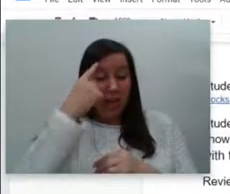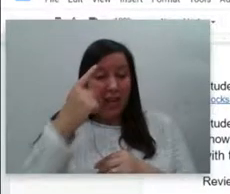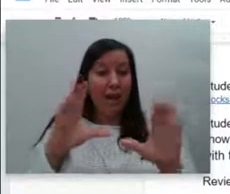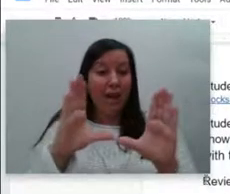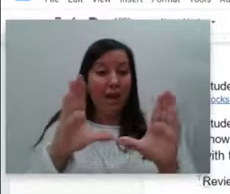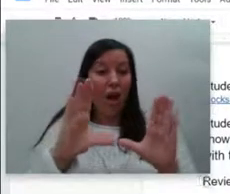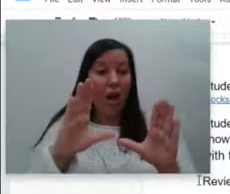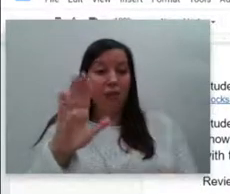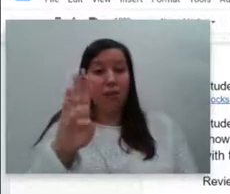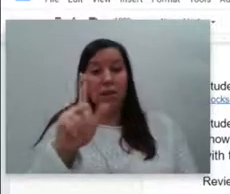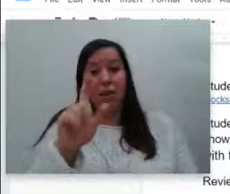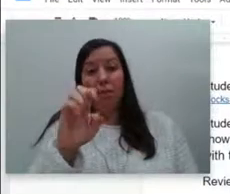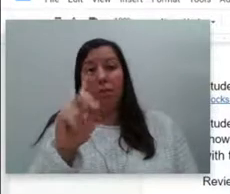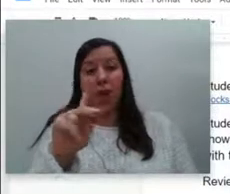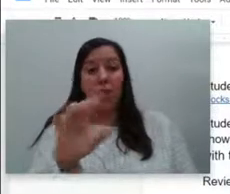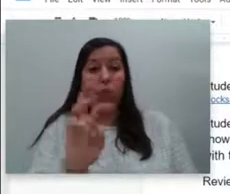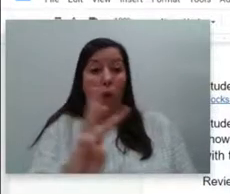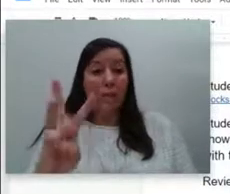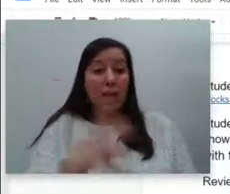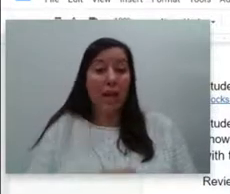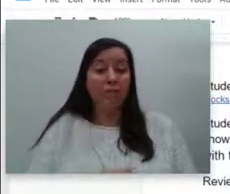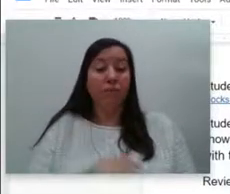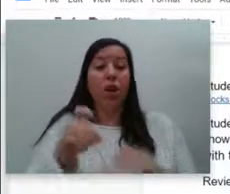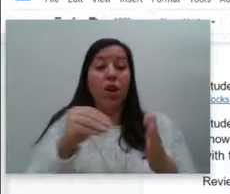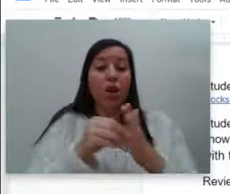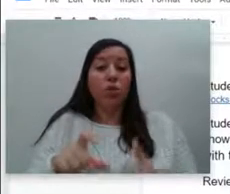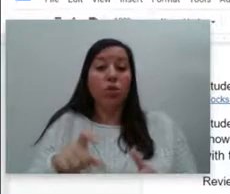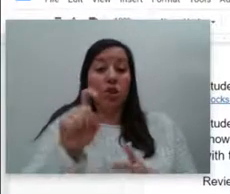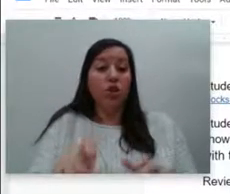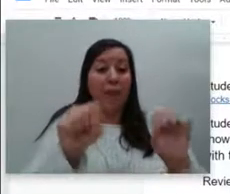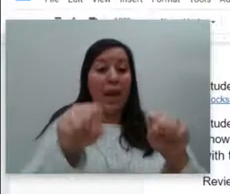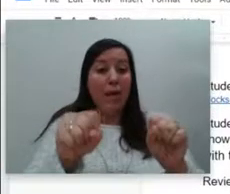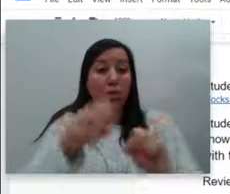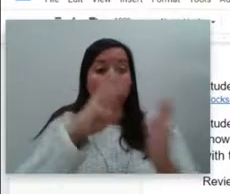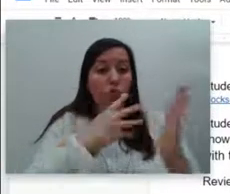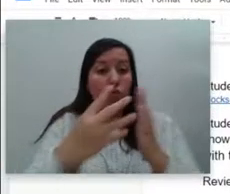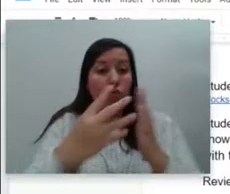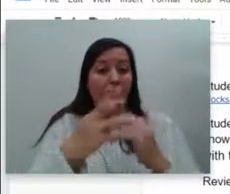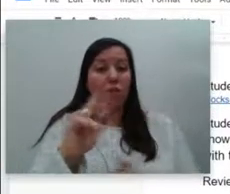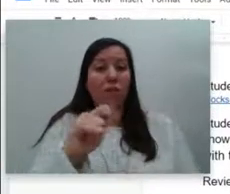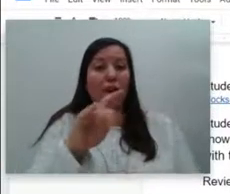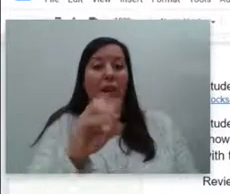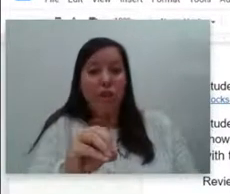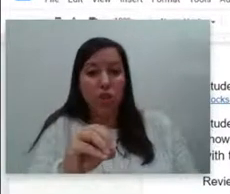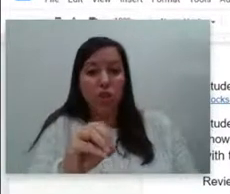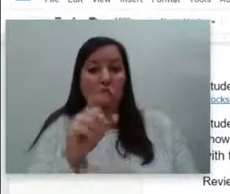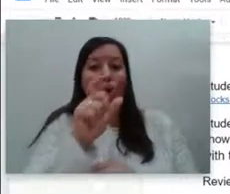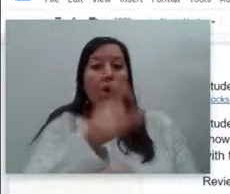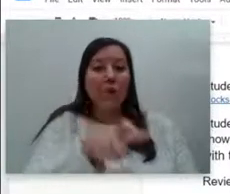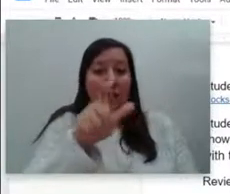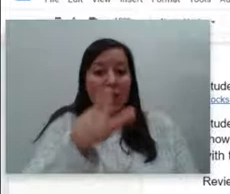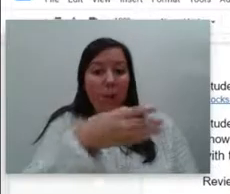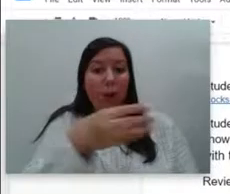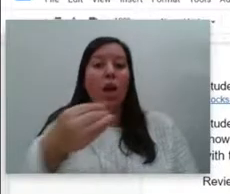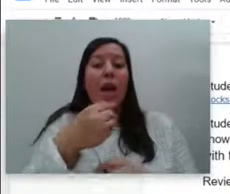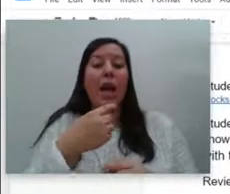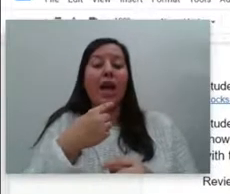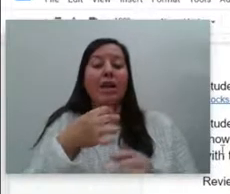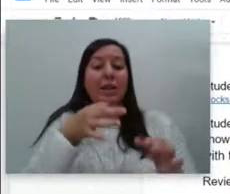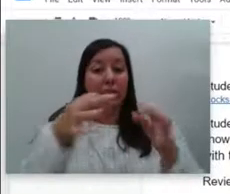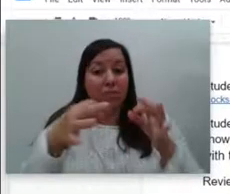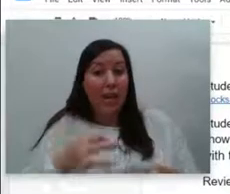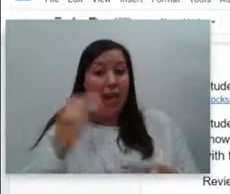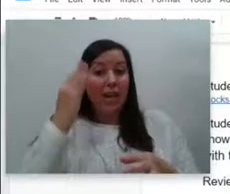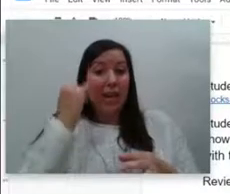website. Students should be able to graph a ratio table and tell if the table